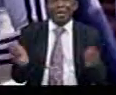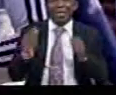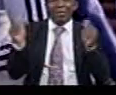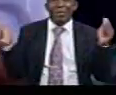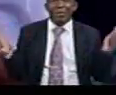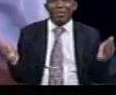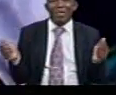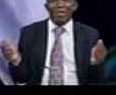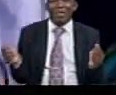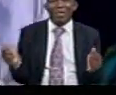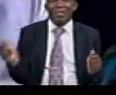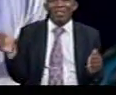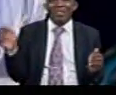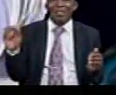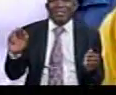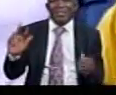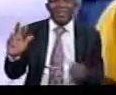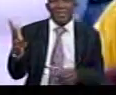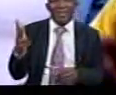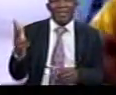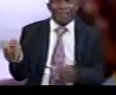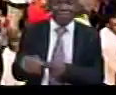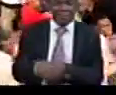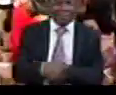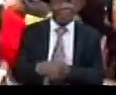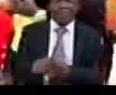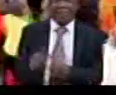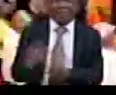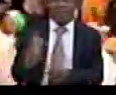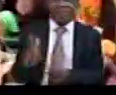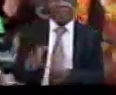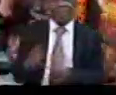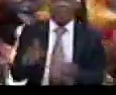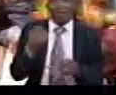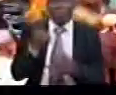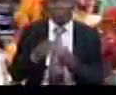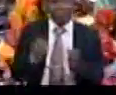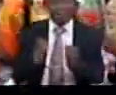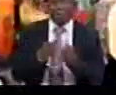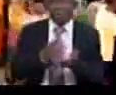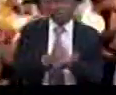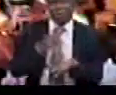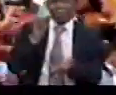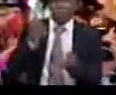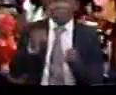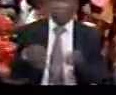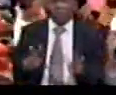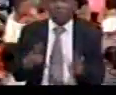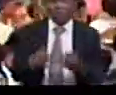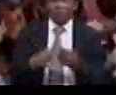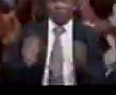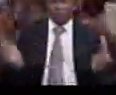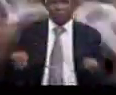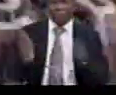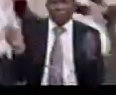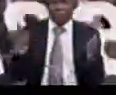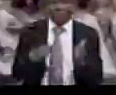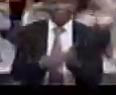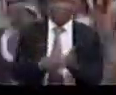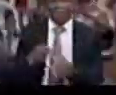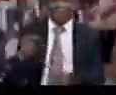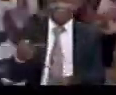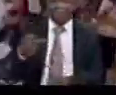Hallelujah! It's day three. And what a day to celebrate this global outreach called